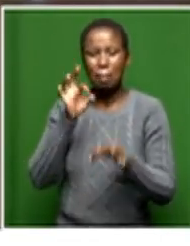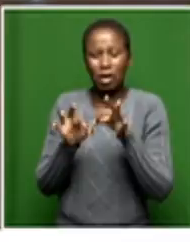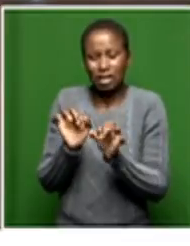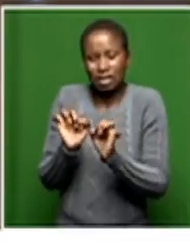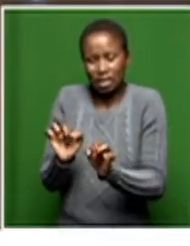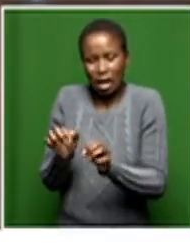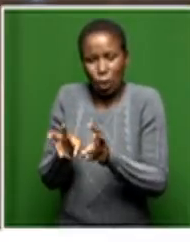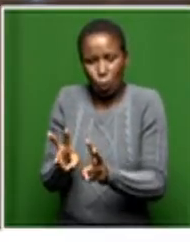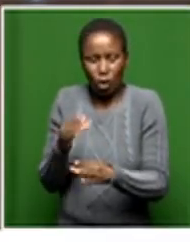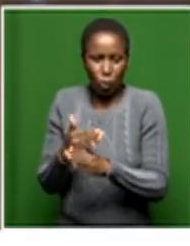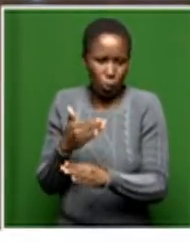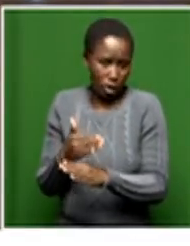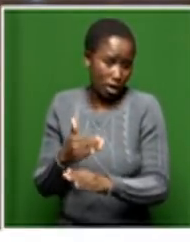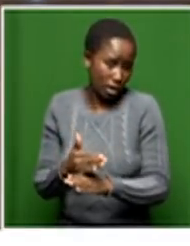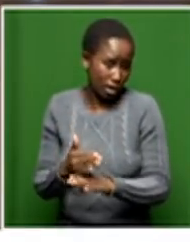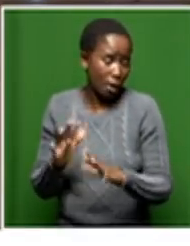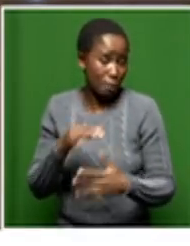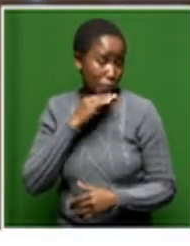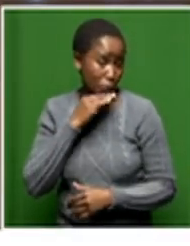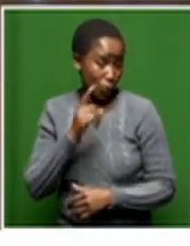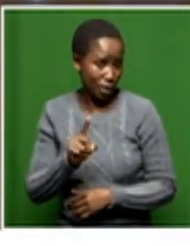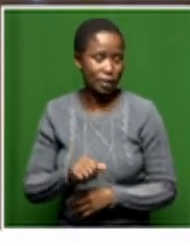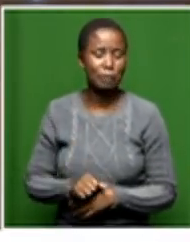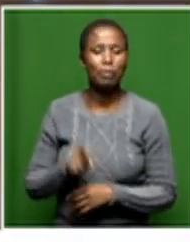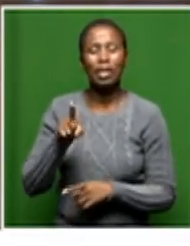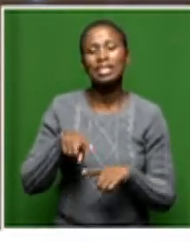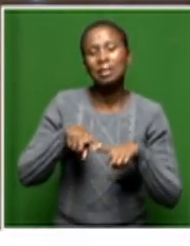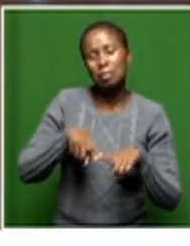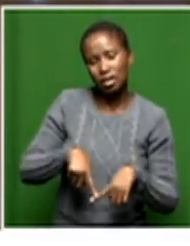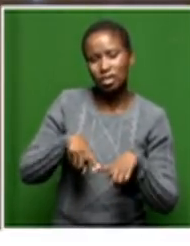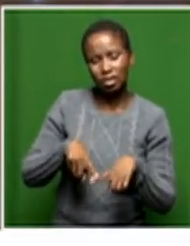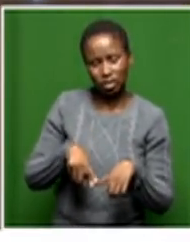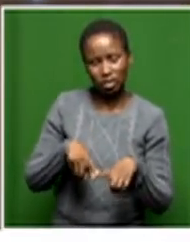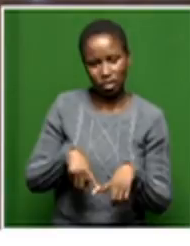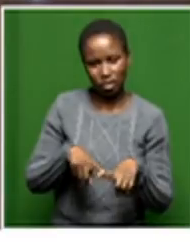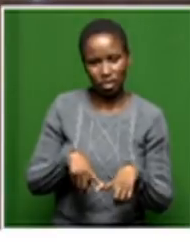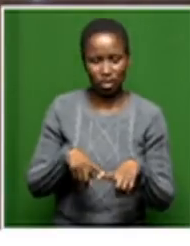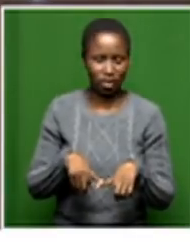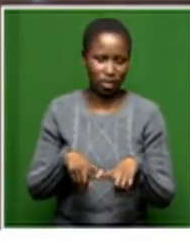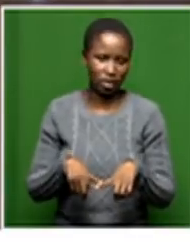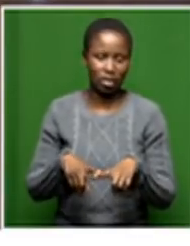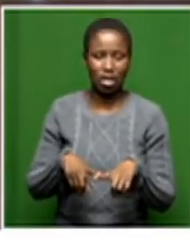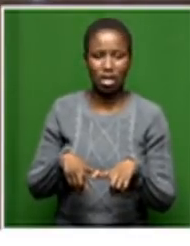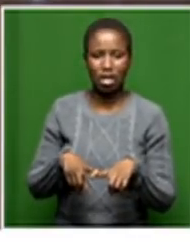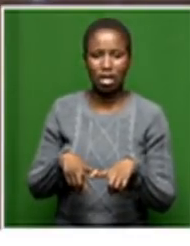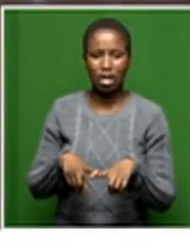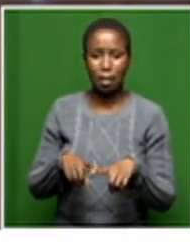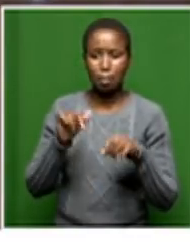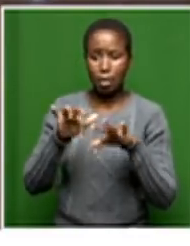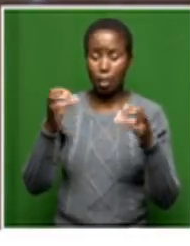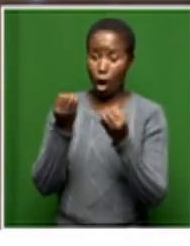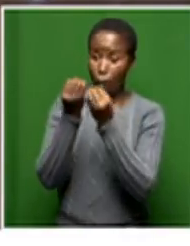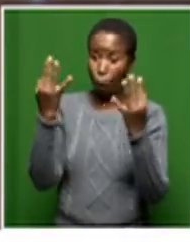meaning it depends on the mindset of the majority